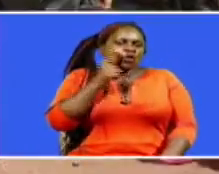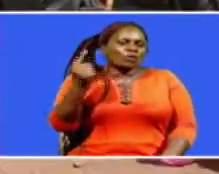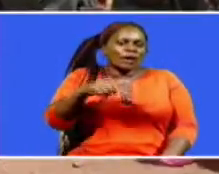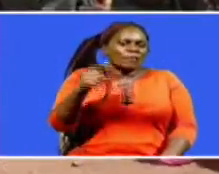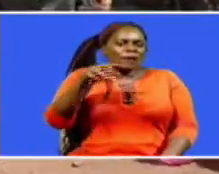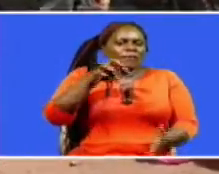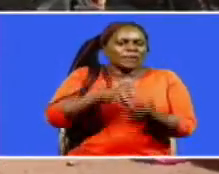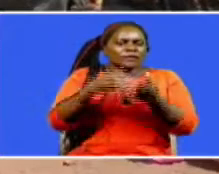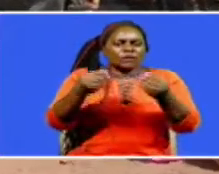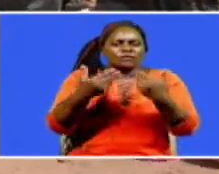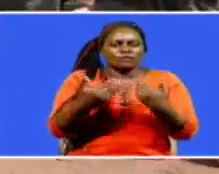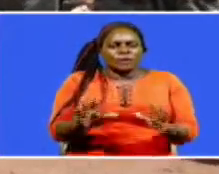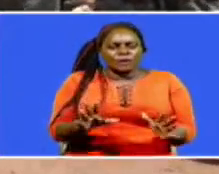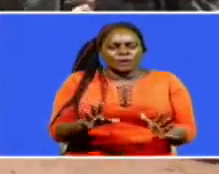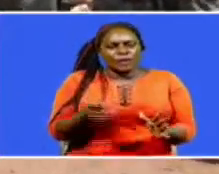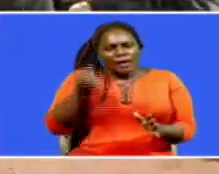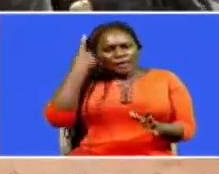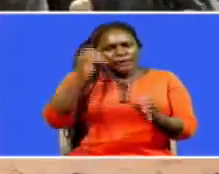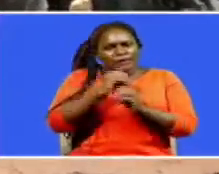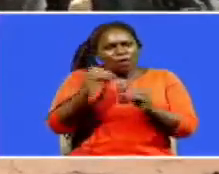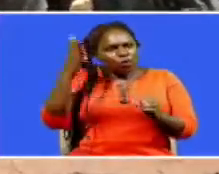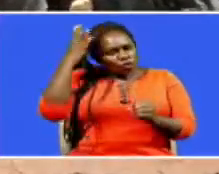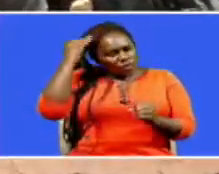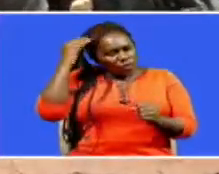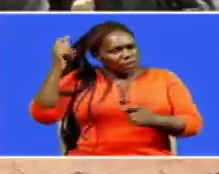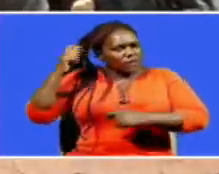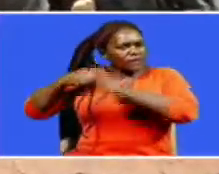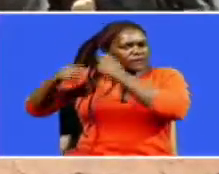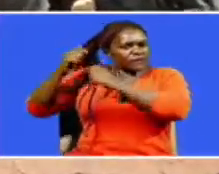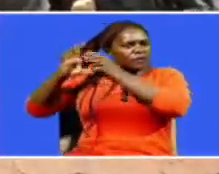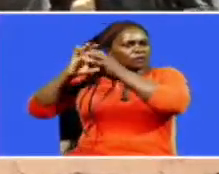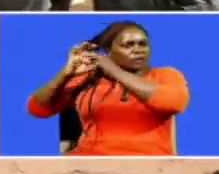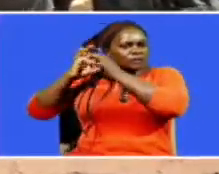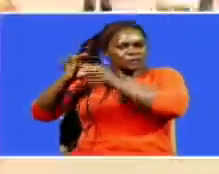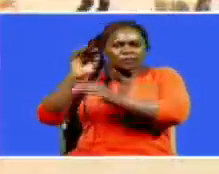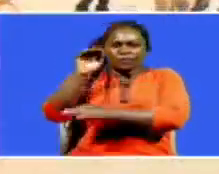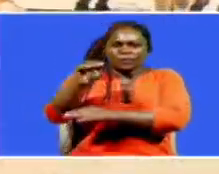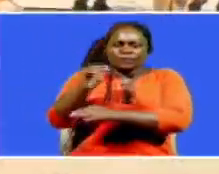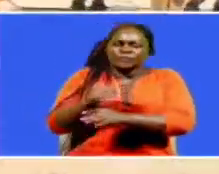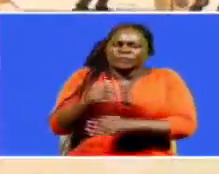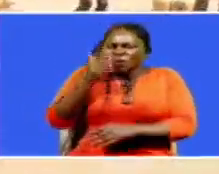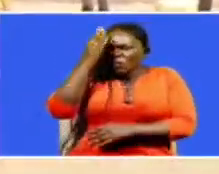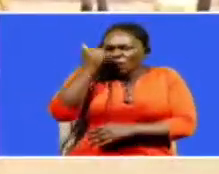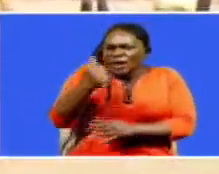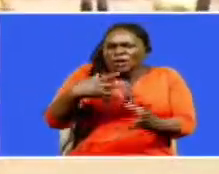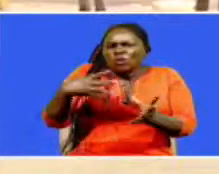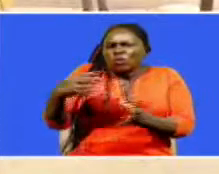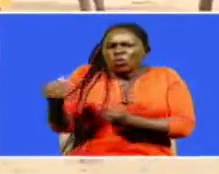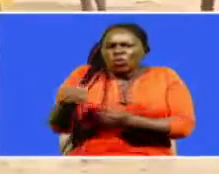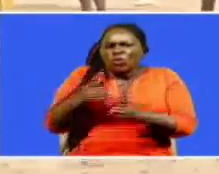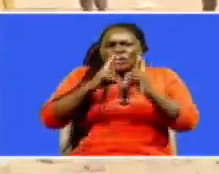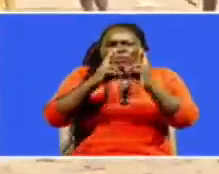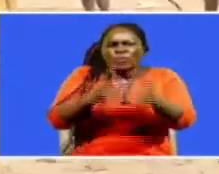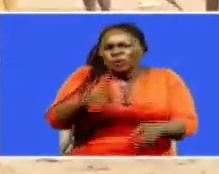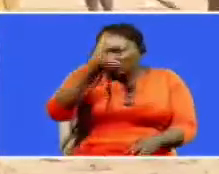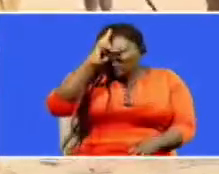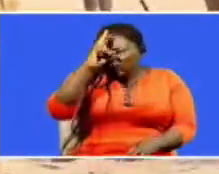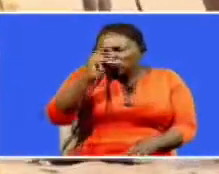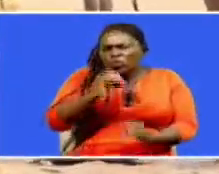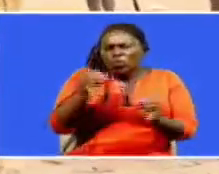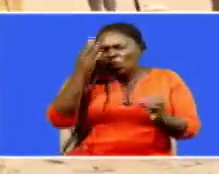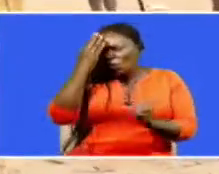imeshaenda. Those who don't understand the Somali traditions and the culture may ask, but why can't they just file a report at the police